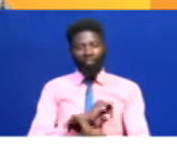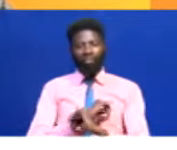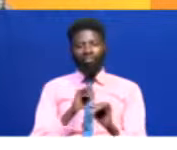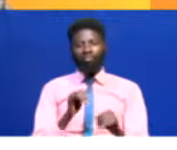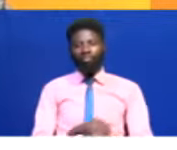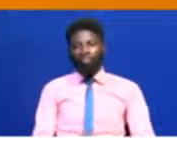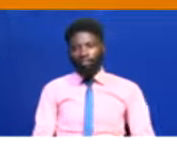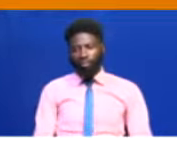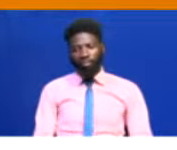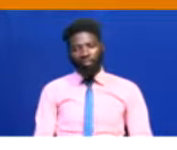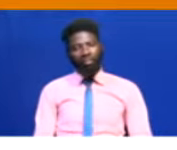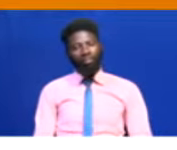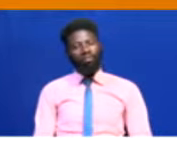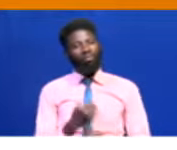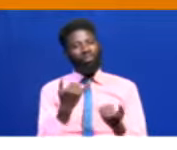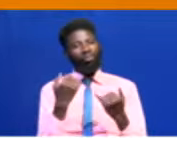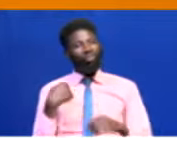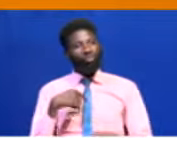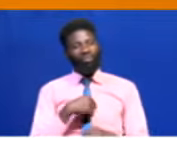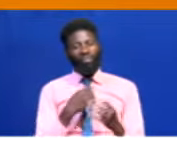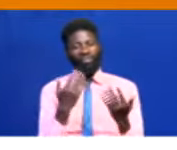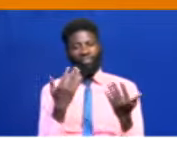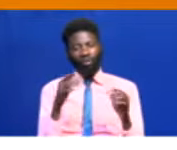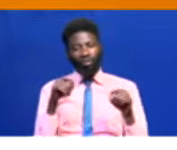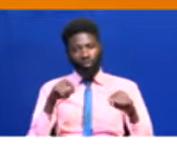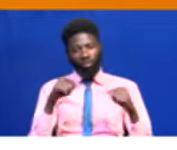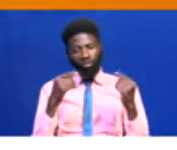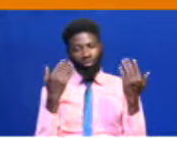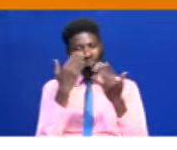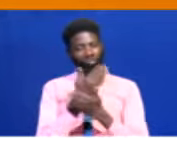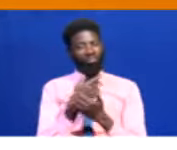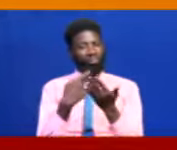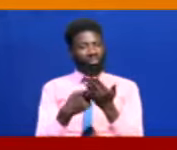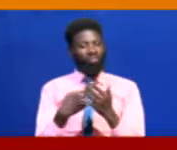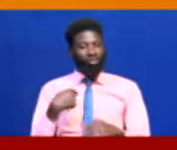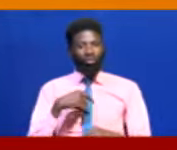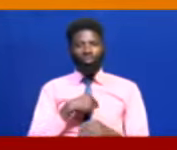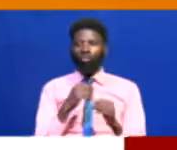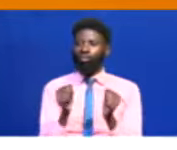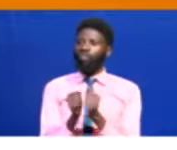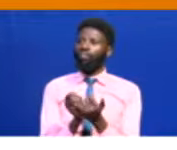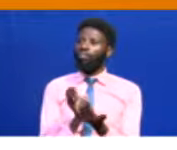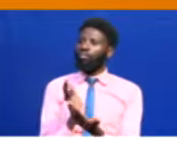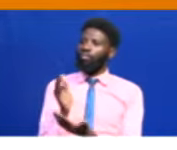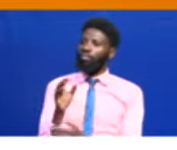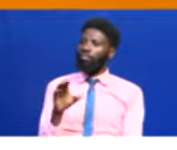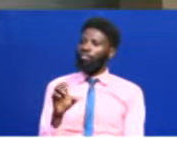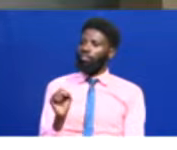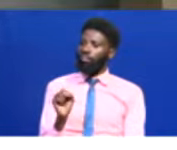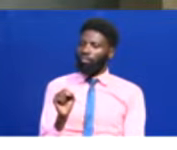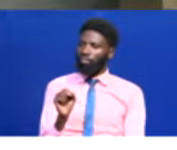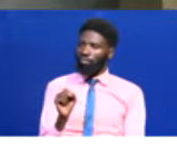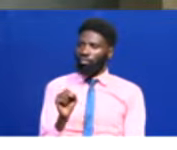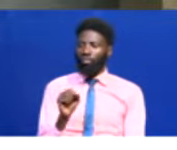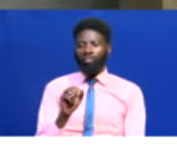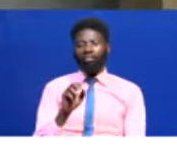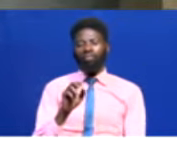Okay. Now, that puts a cap to tonight's conversation. We have been hosting none other than Cabinet Secretary